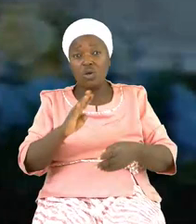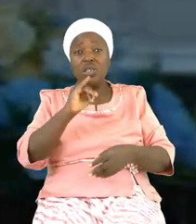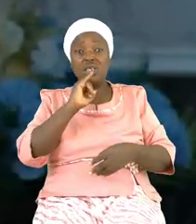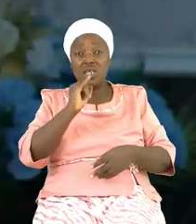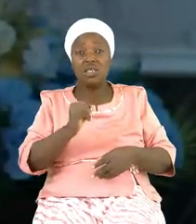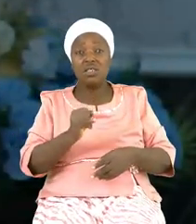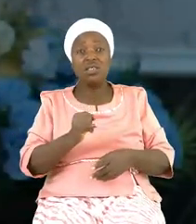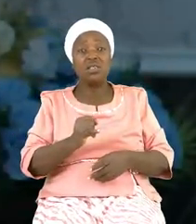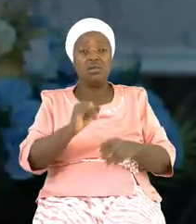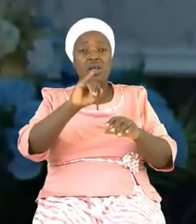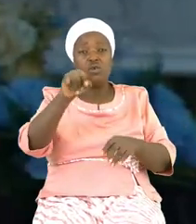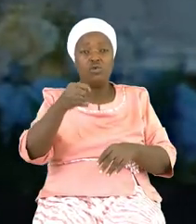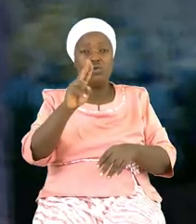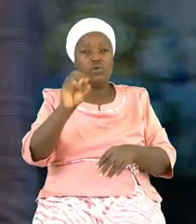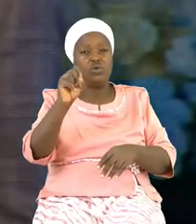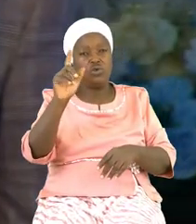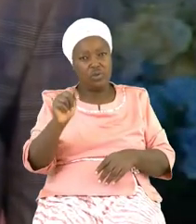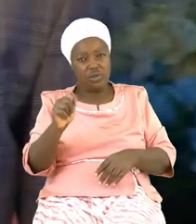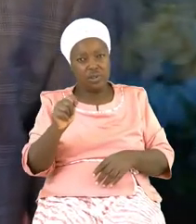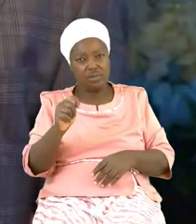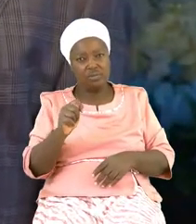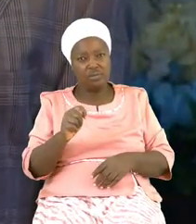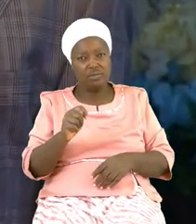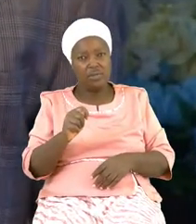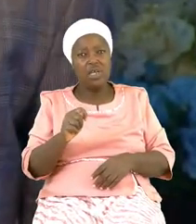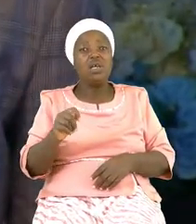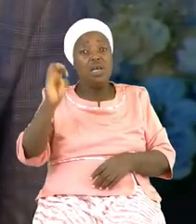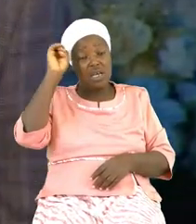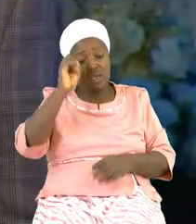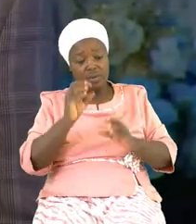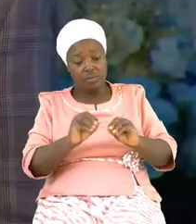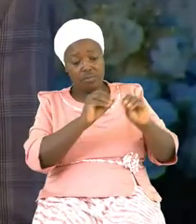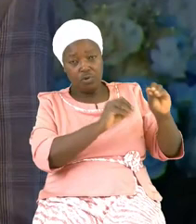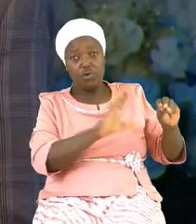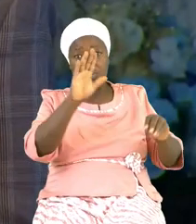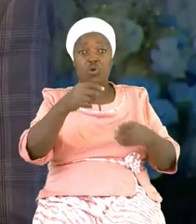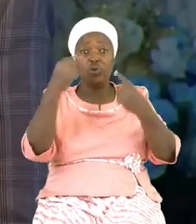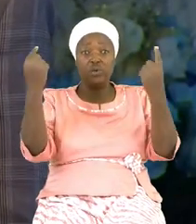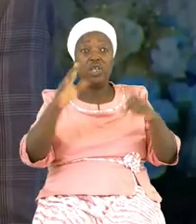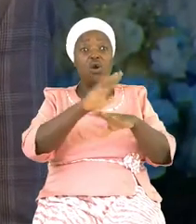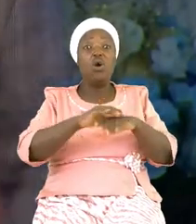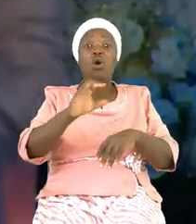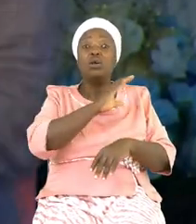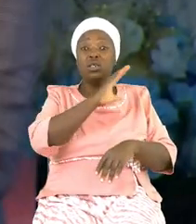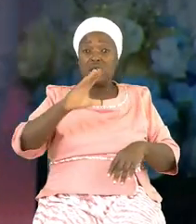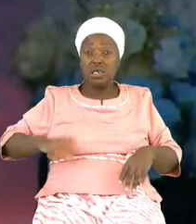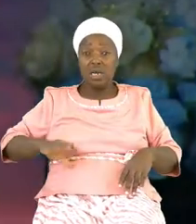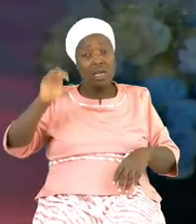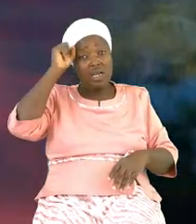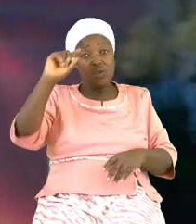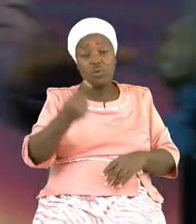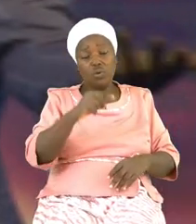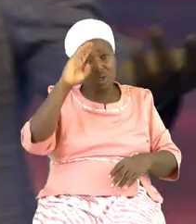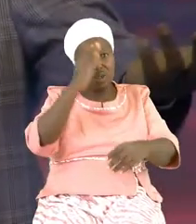just. He laid your sin on Christ, his only begotten Son. Number three,